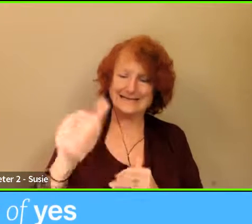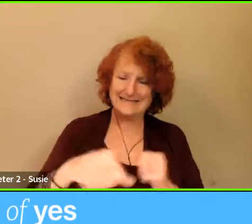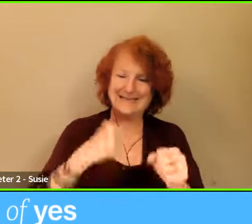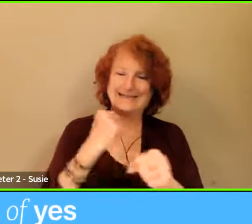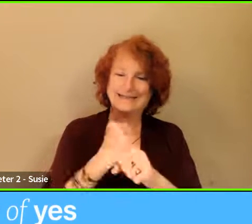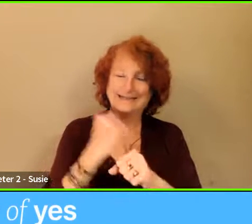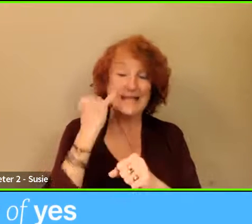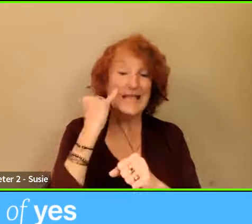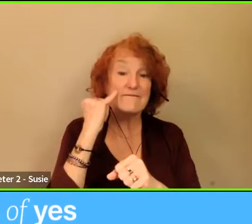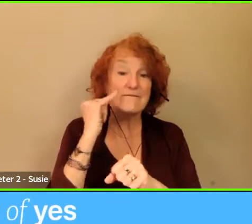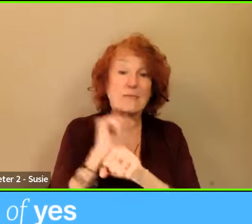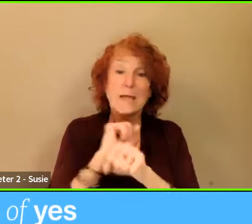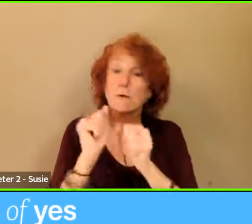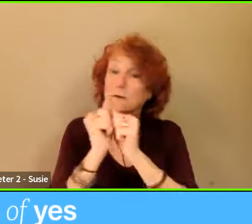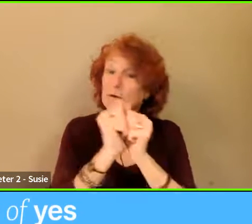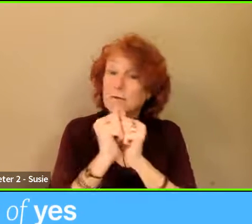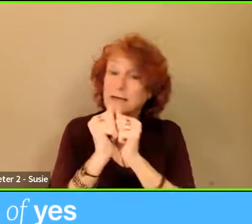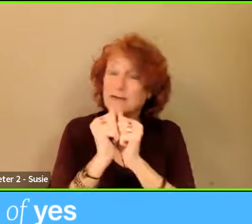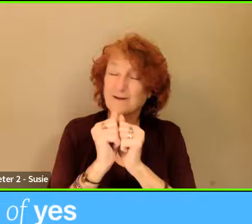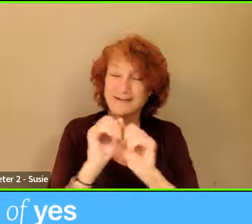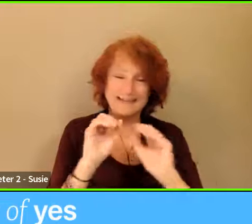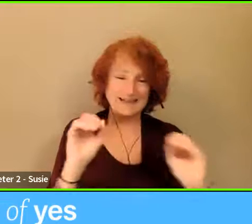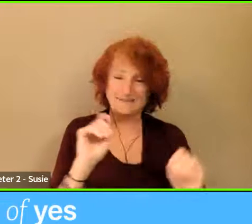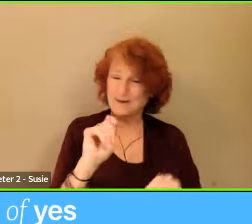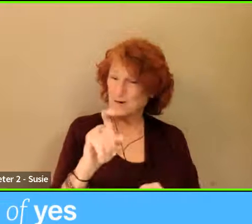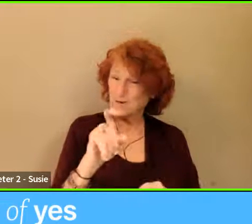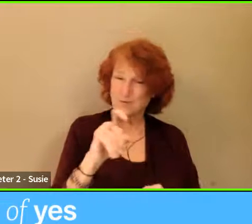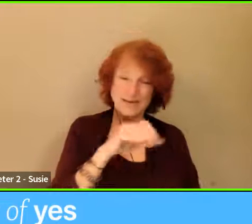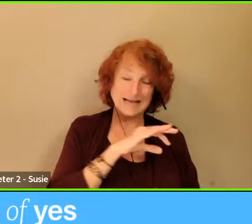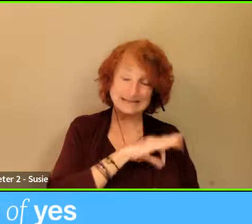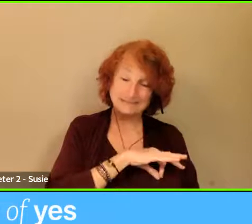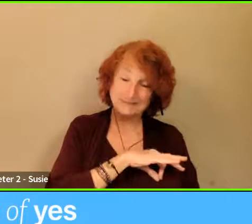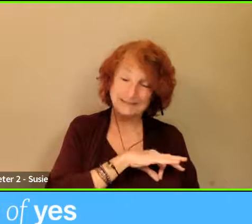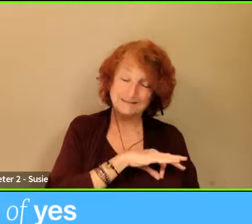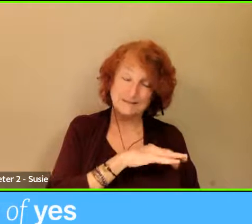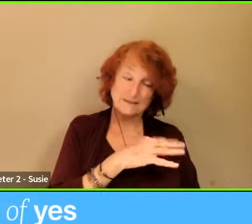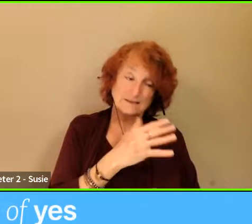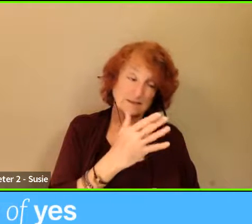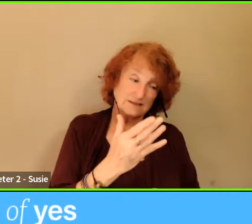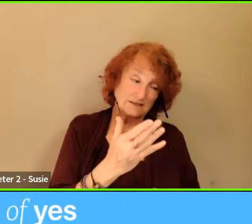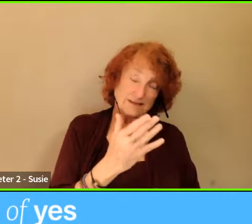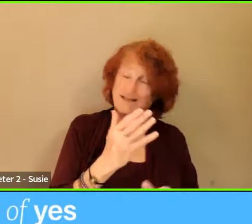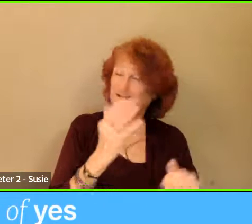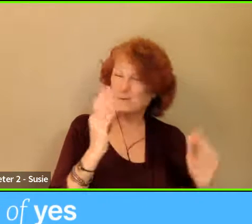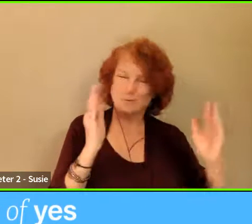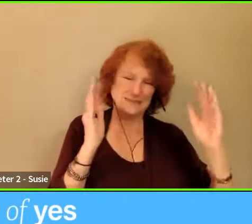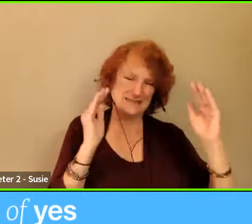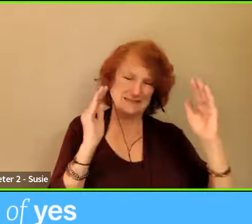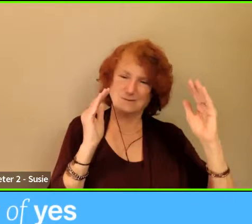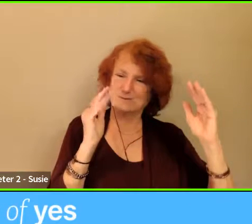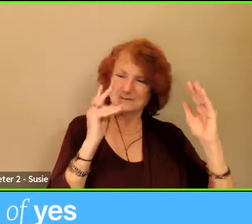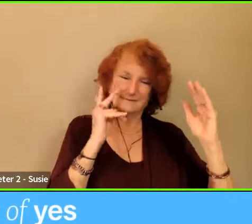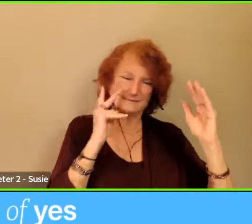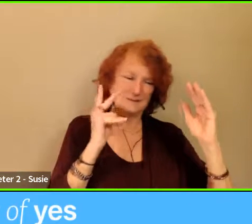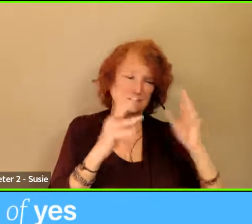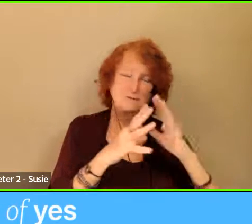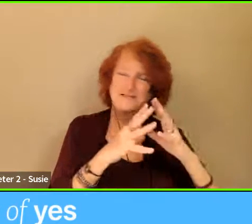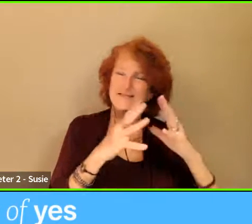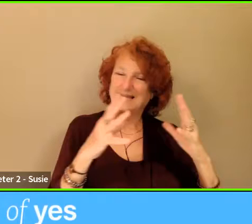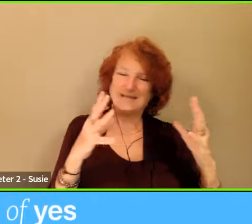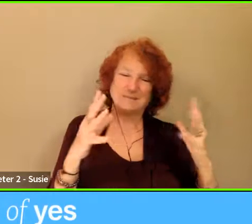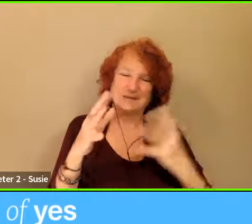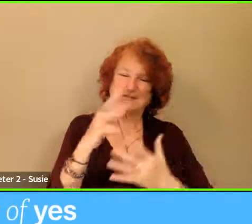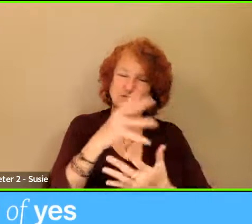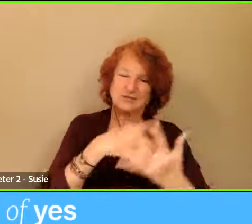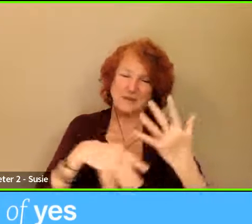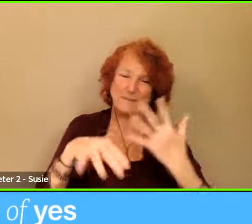together. In the absence of a tax benefit for multifamily housing, we don't expect to see much, if any, mixed